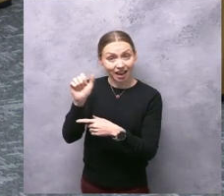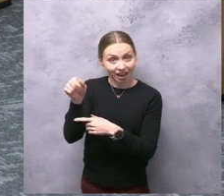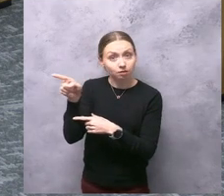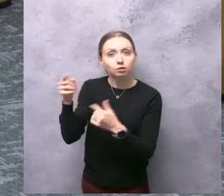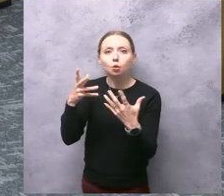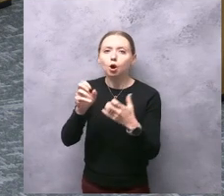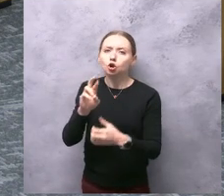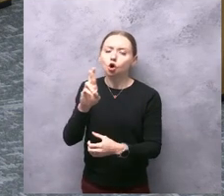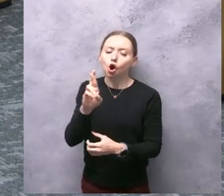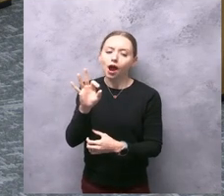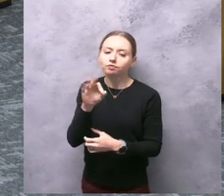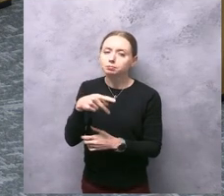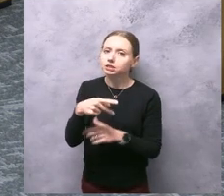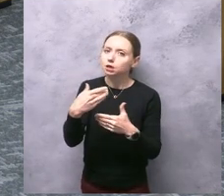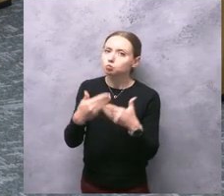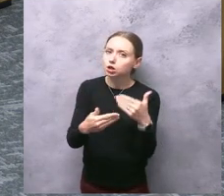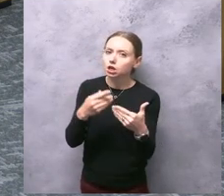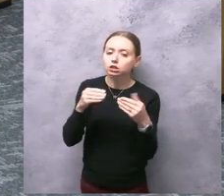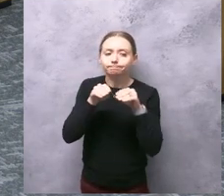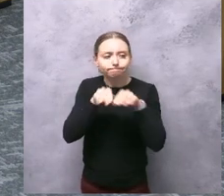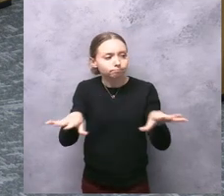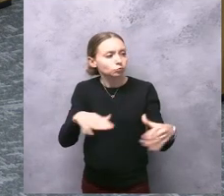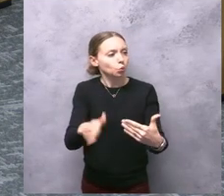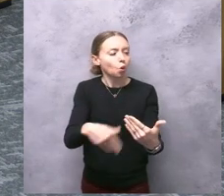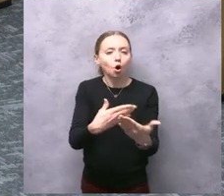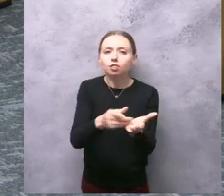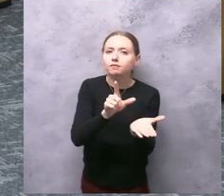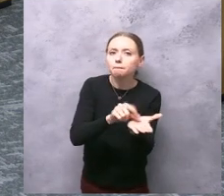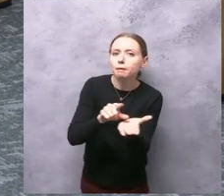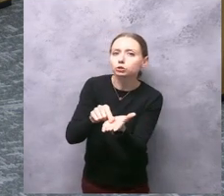RFP process to all the publishers asking for